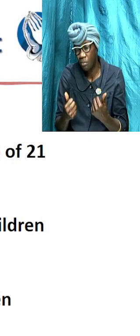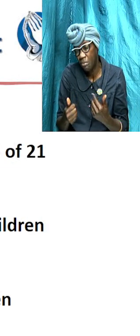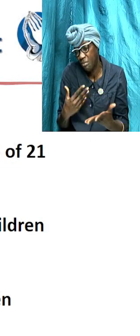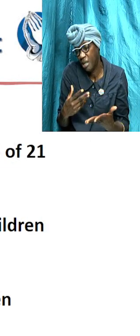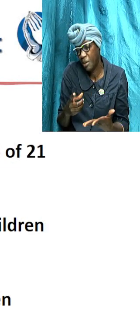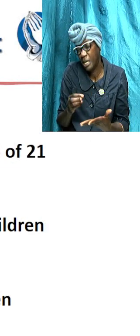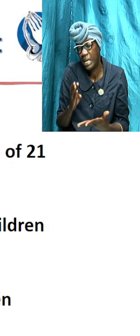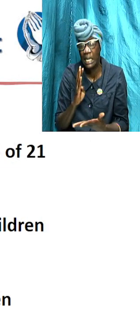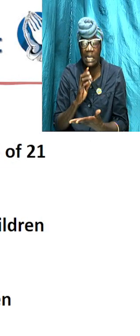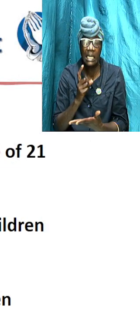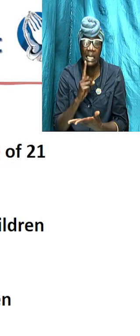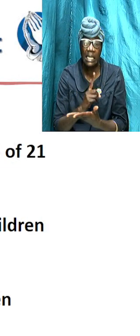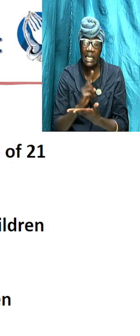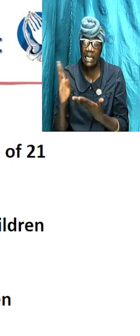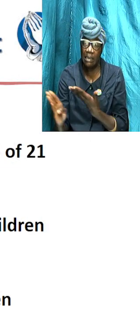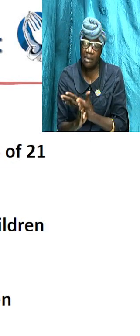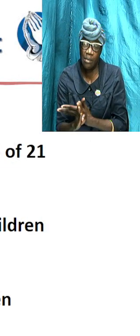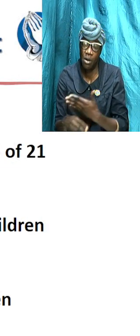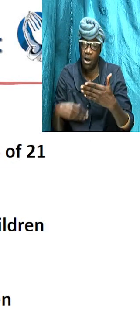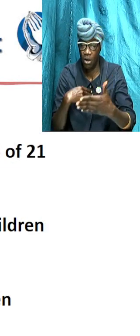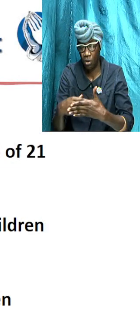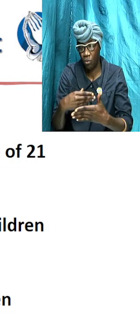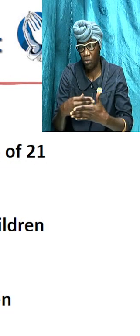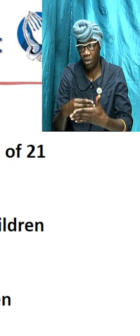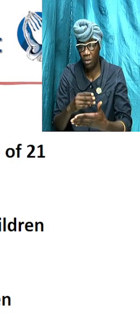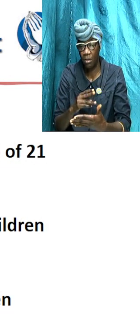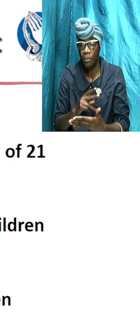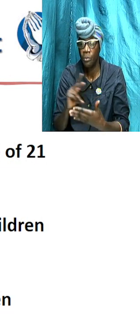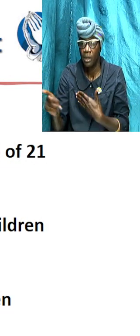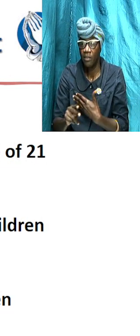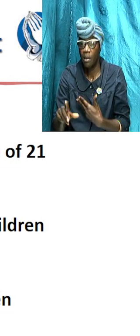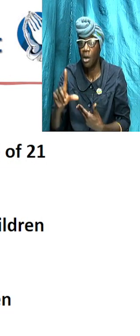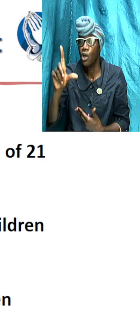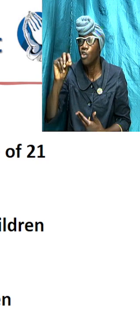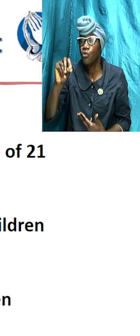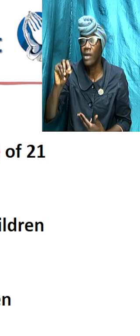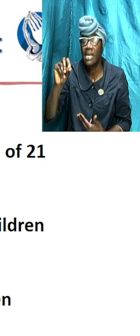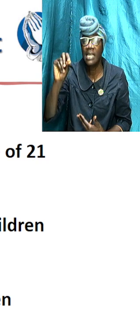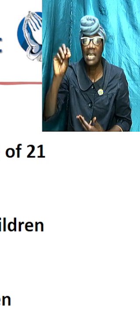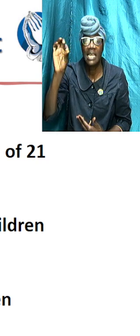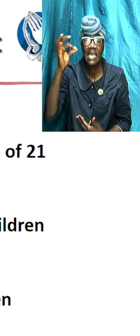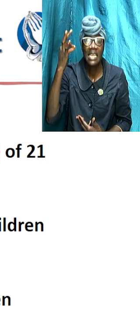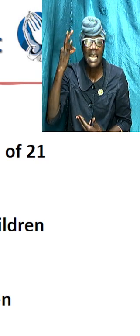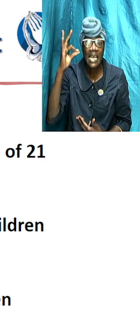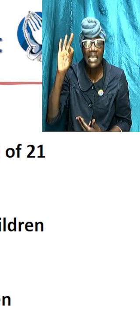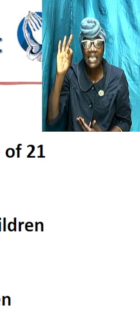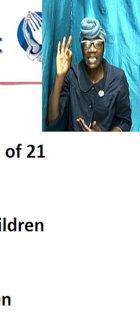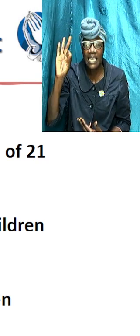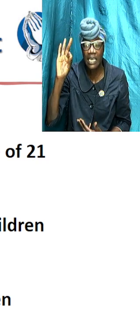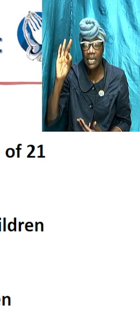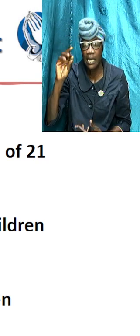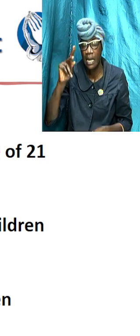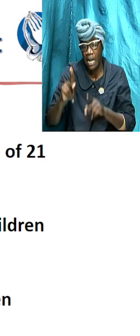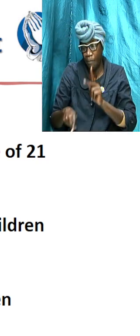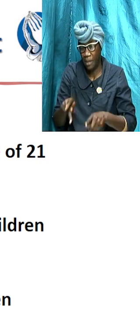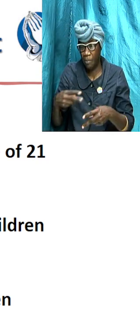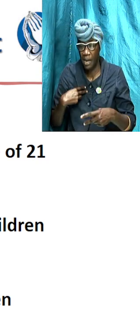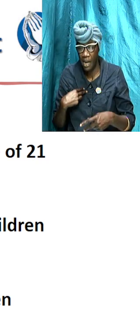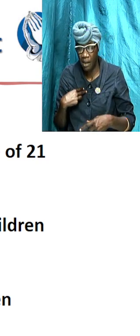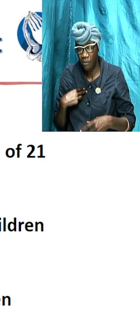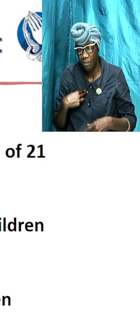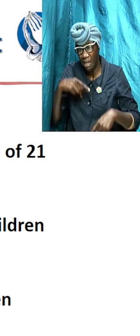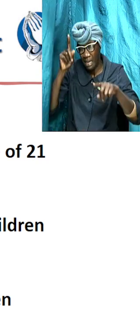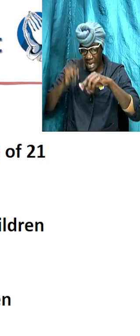December or closer to December 2019. We realize that people were having this respiratory